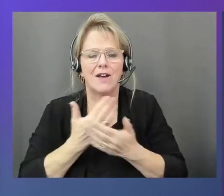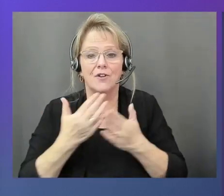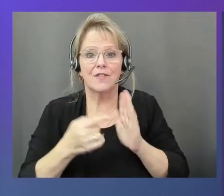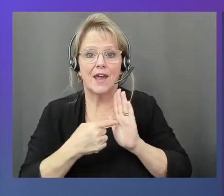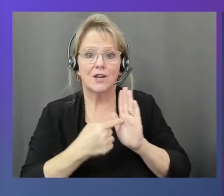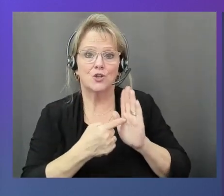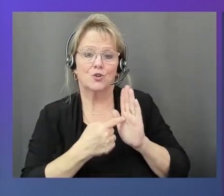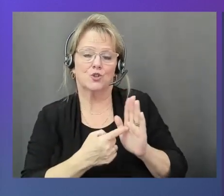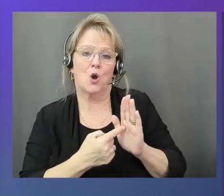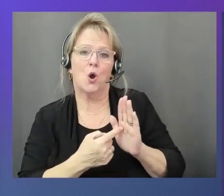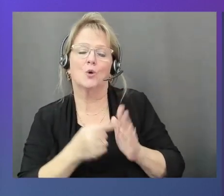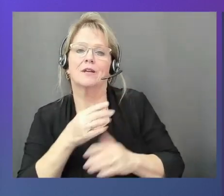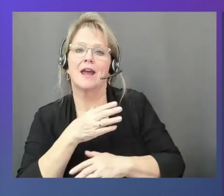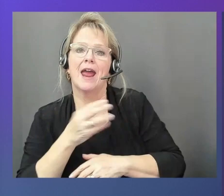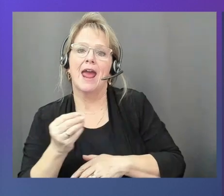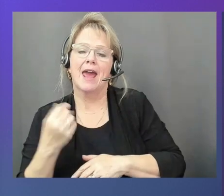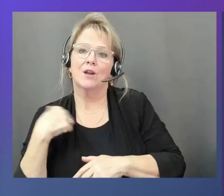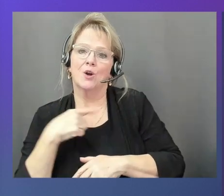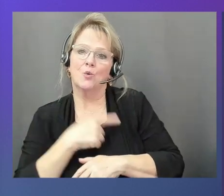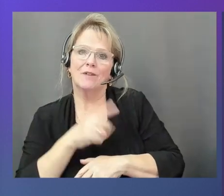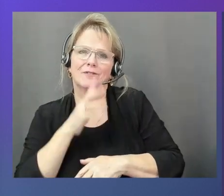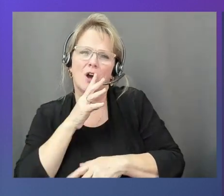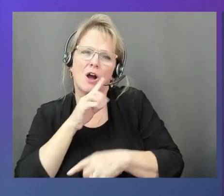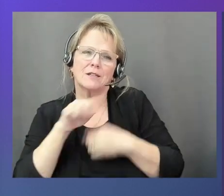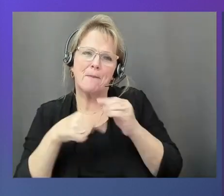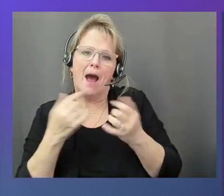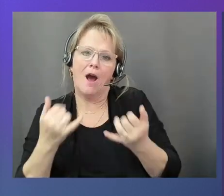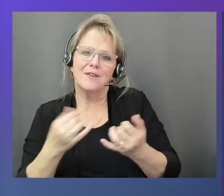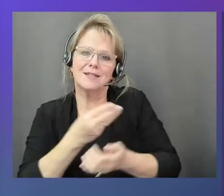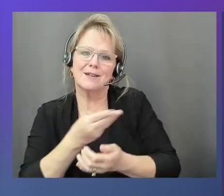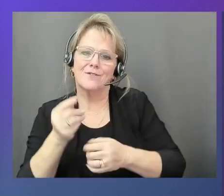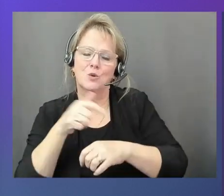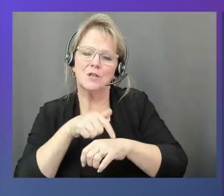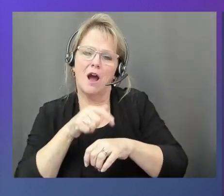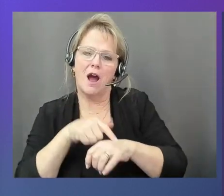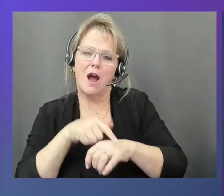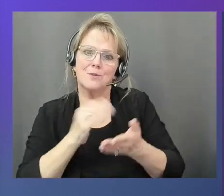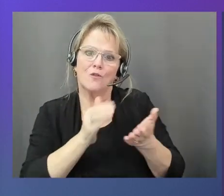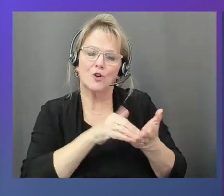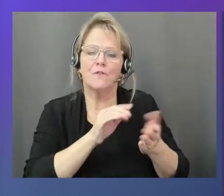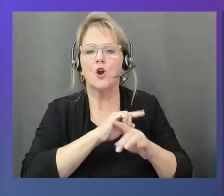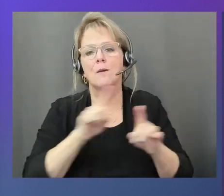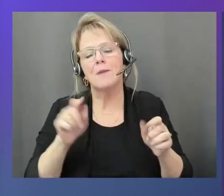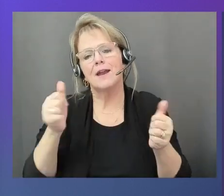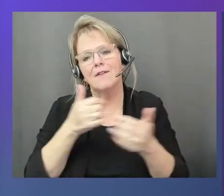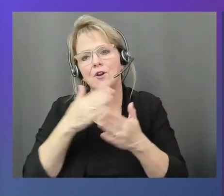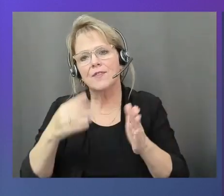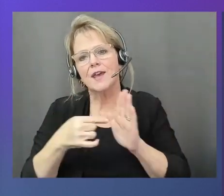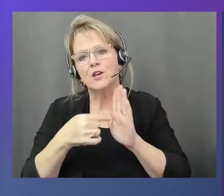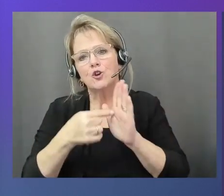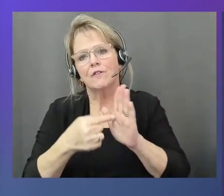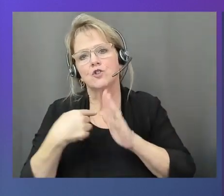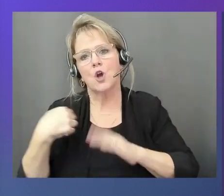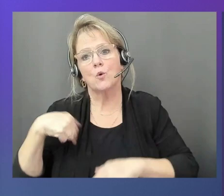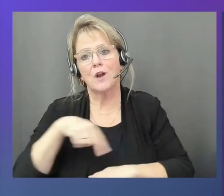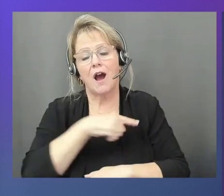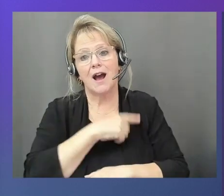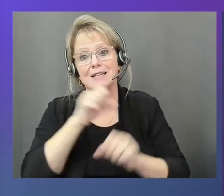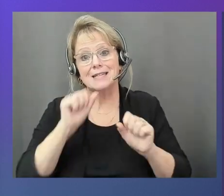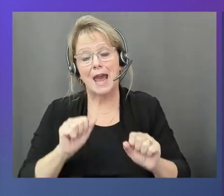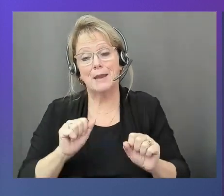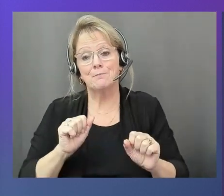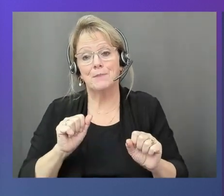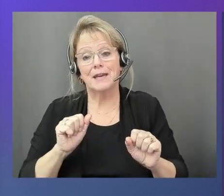to we've kind of rehashed this a few times, but let's say it again. Everything that you've just shown us can be performed